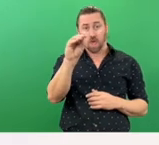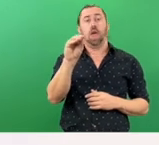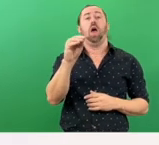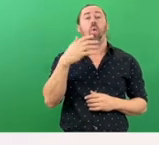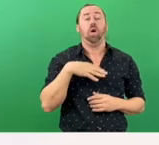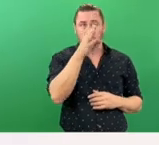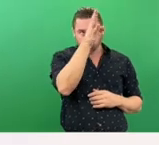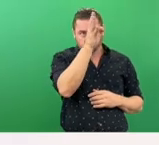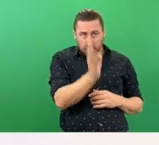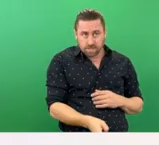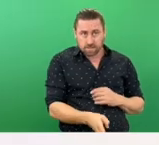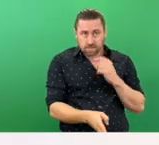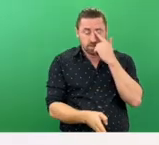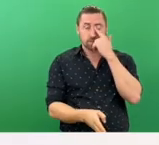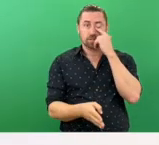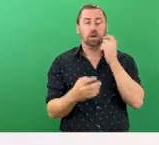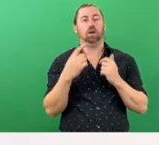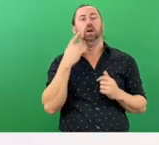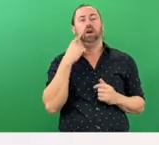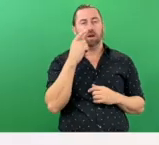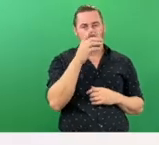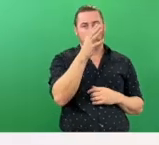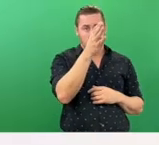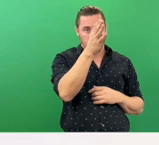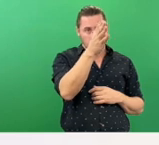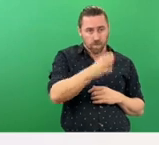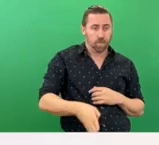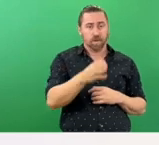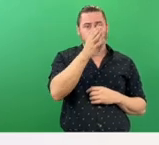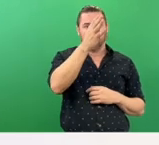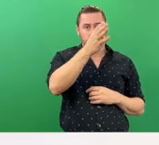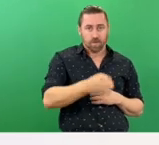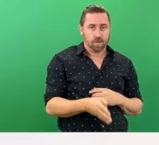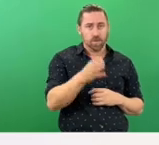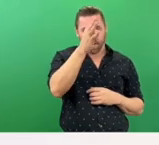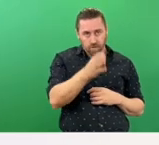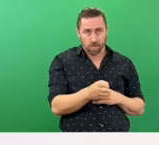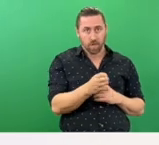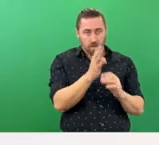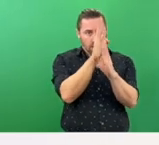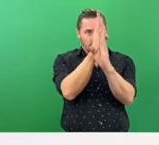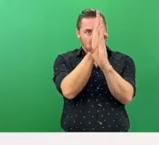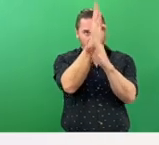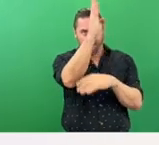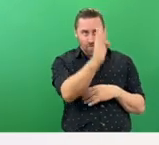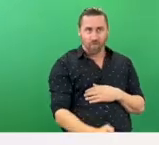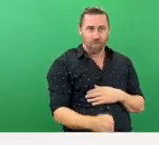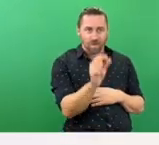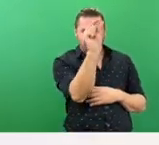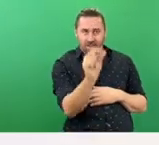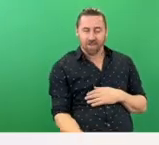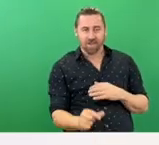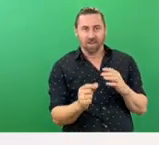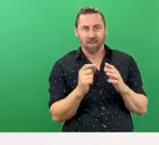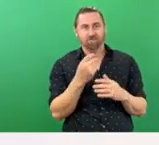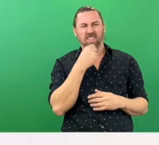you want to draw straight lines, what you can do is drag that pencil with the long axis of the pencil